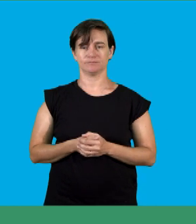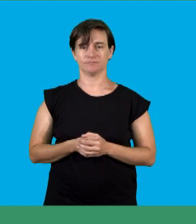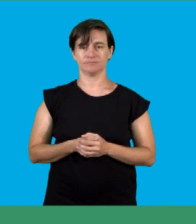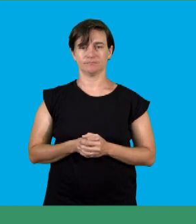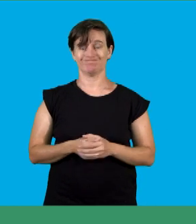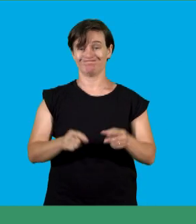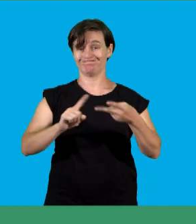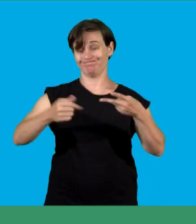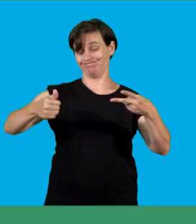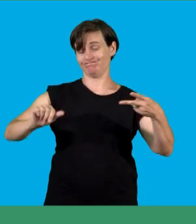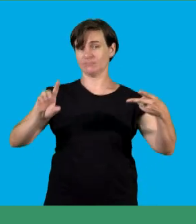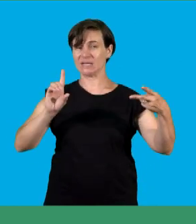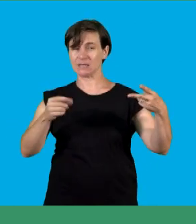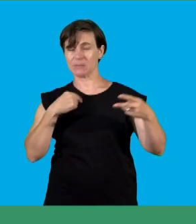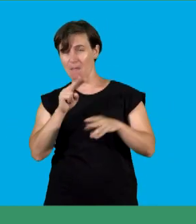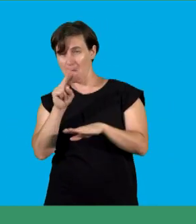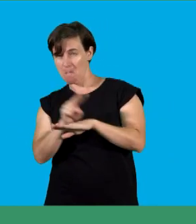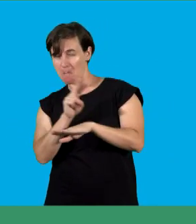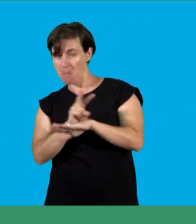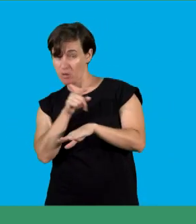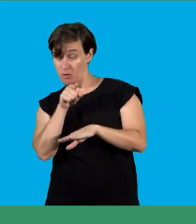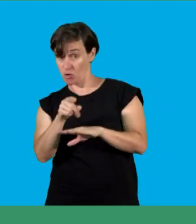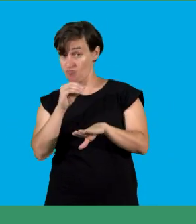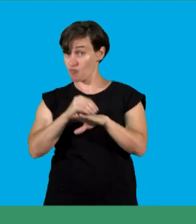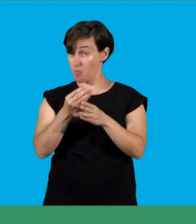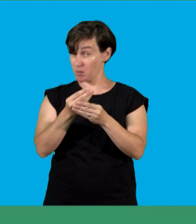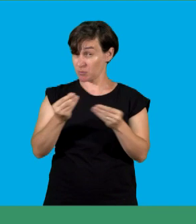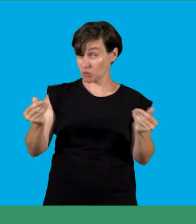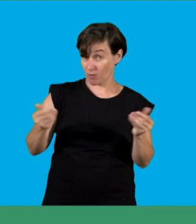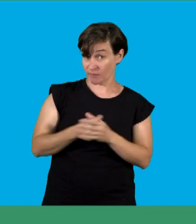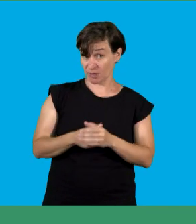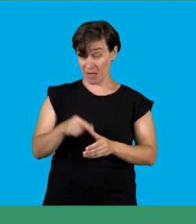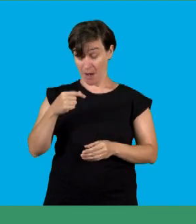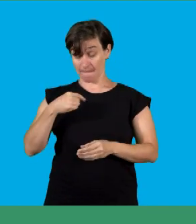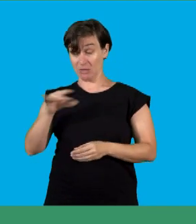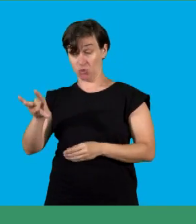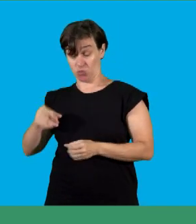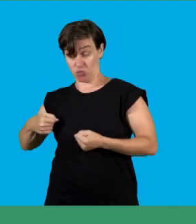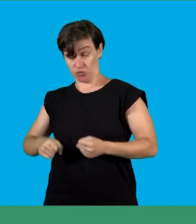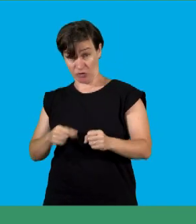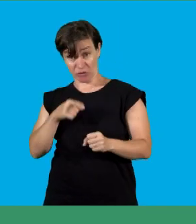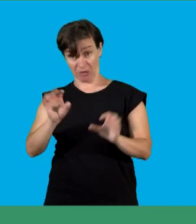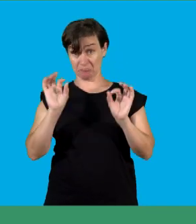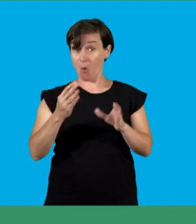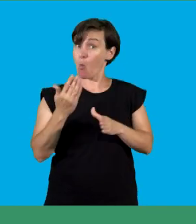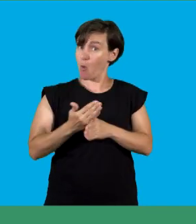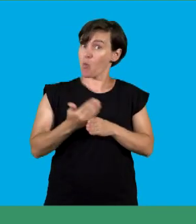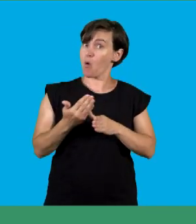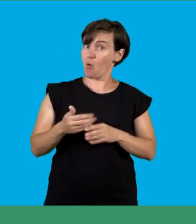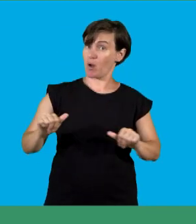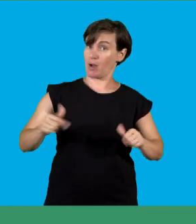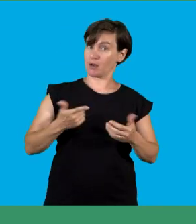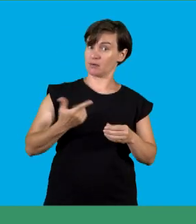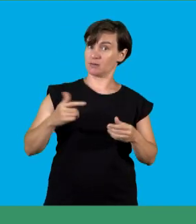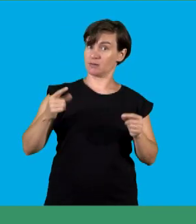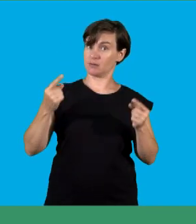well executed. Monitor the problem solving. So you need to monitor whether the strategy is solving the problem as